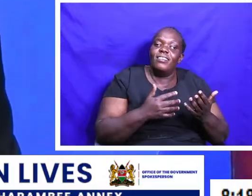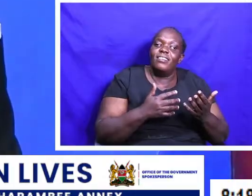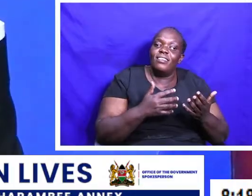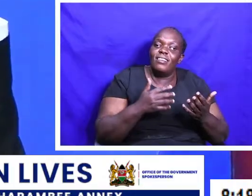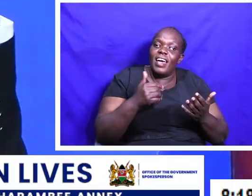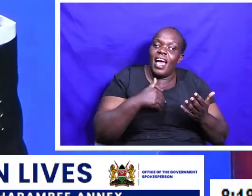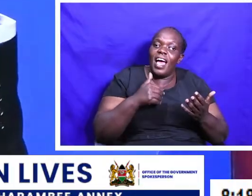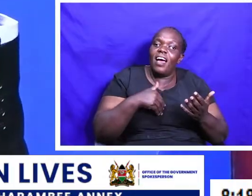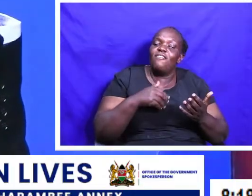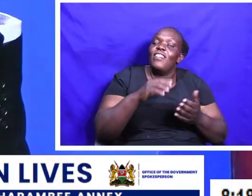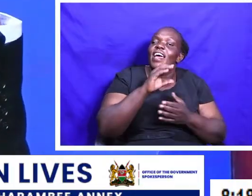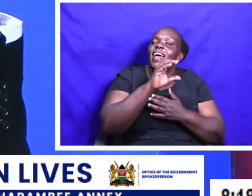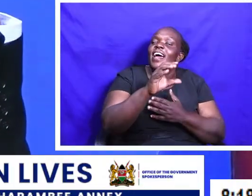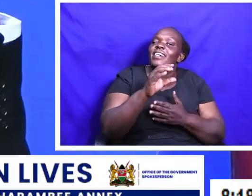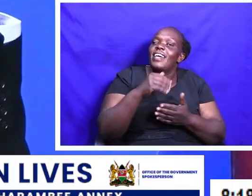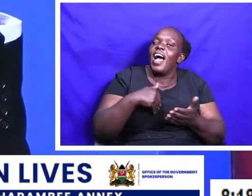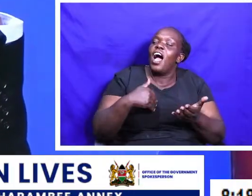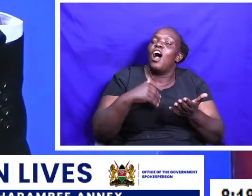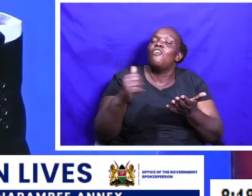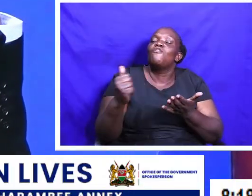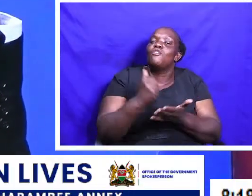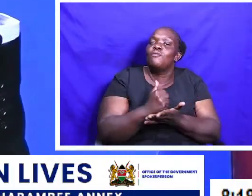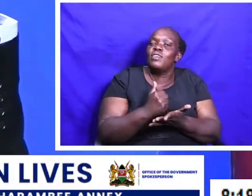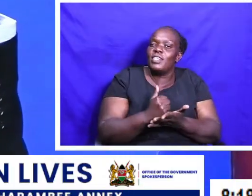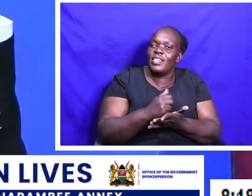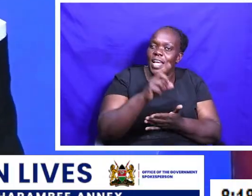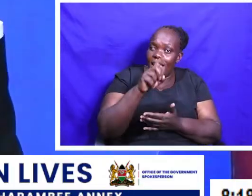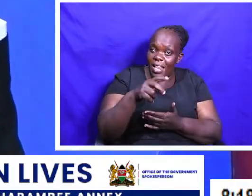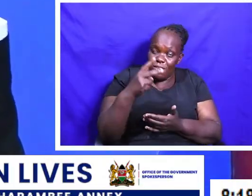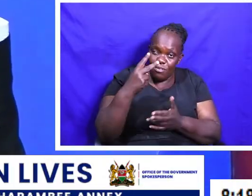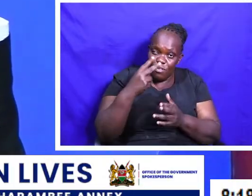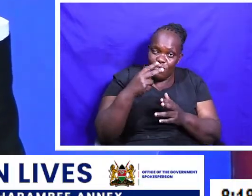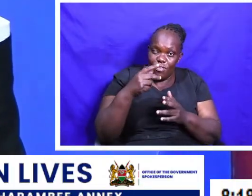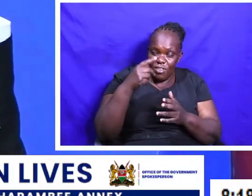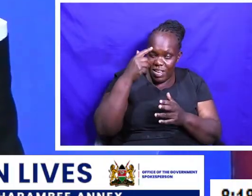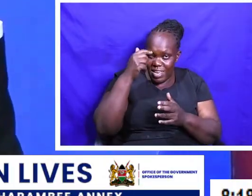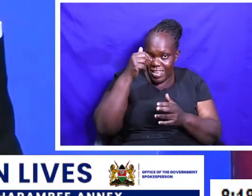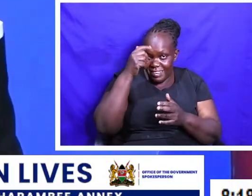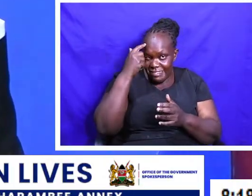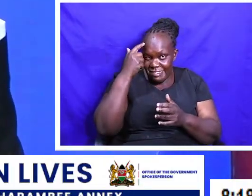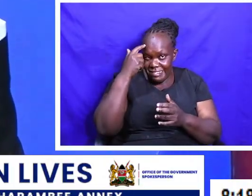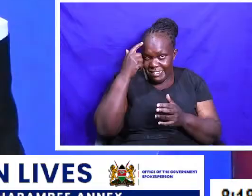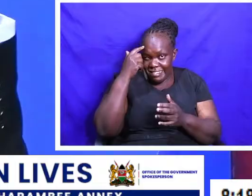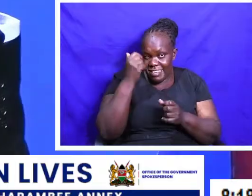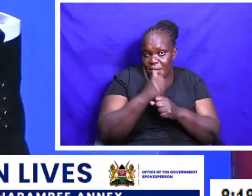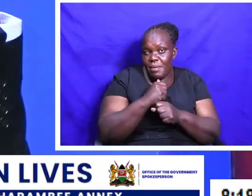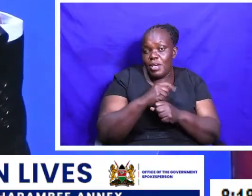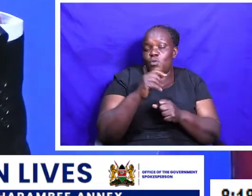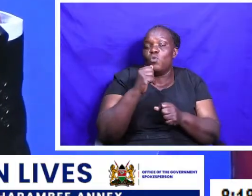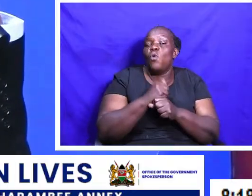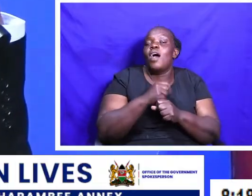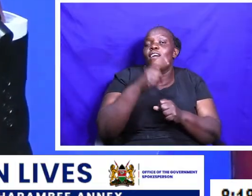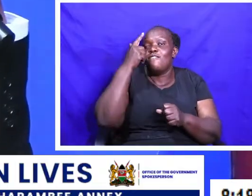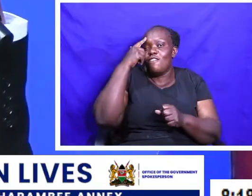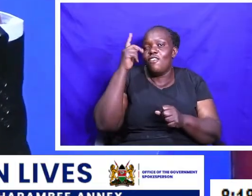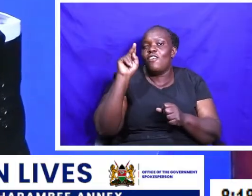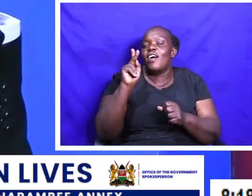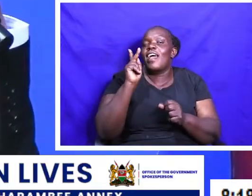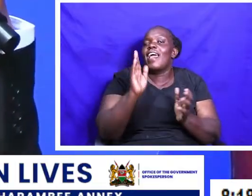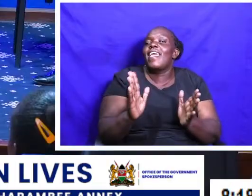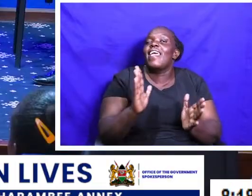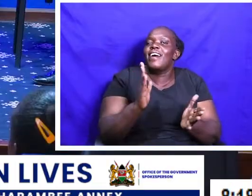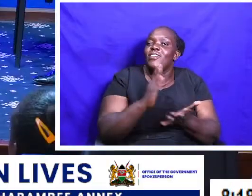you have the office, you have the card. Now, what you need to figure out is how to make that work for